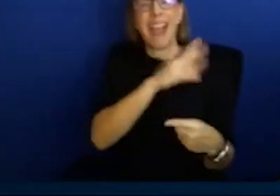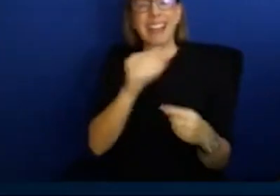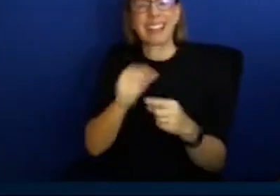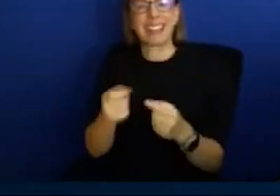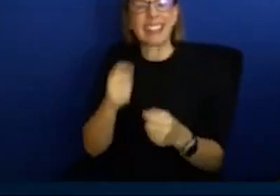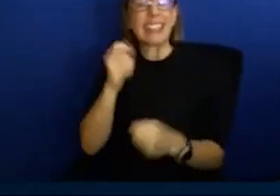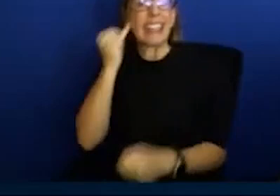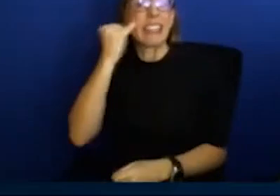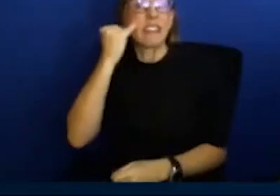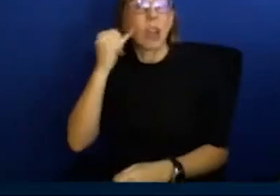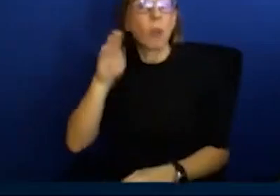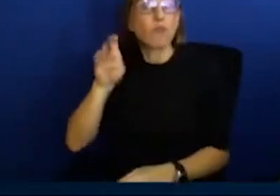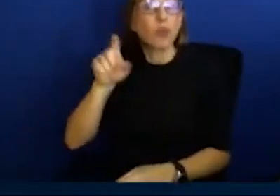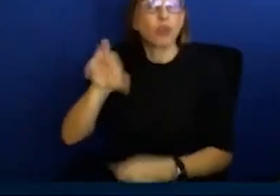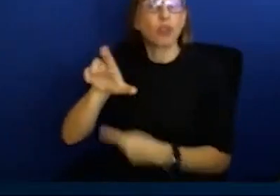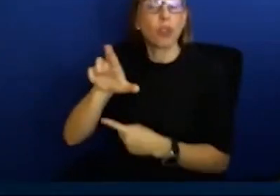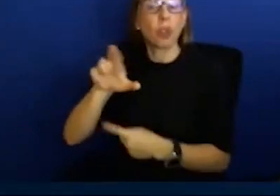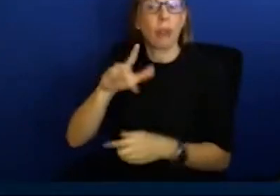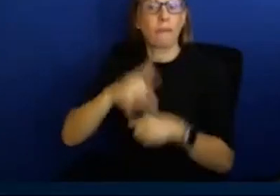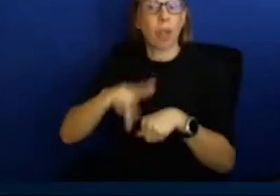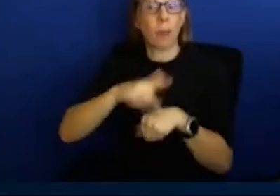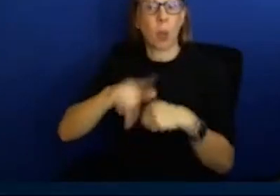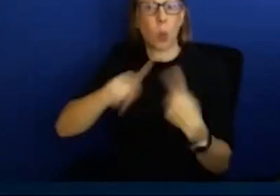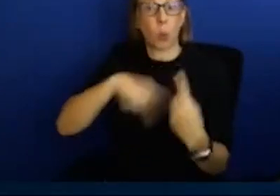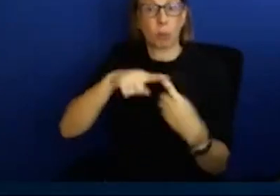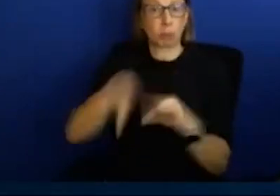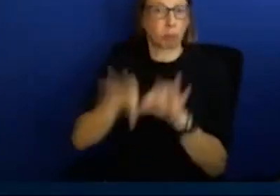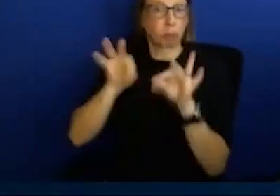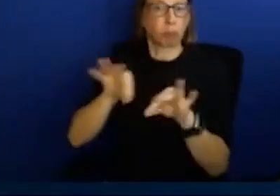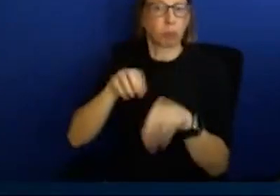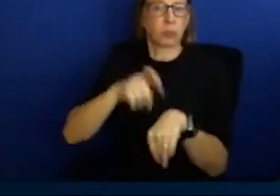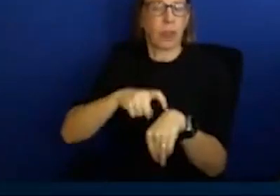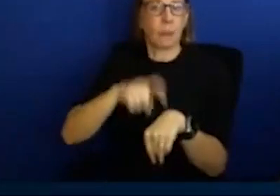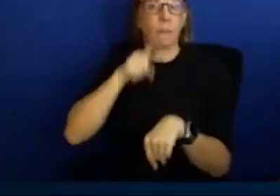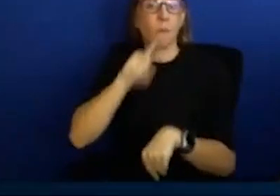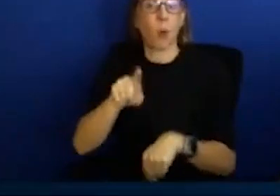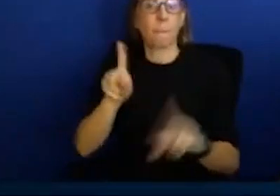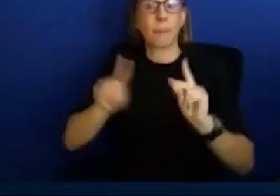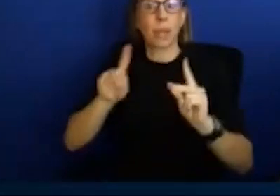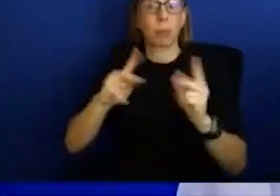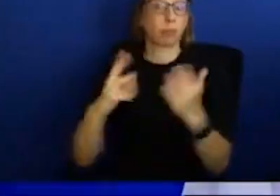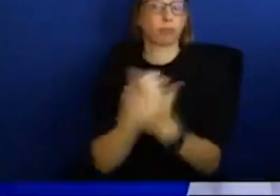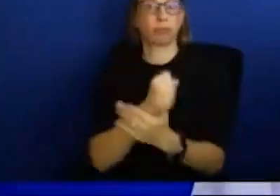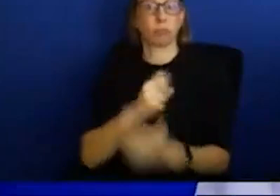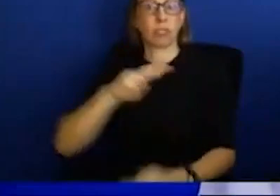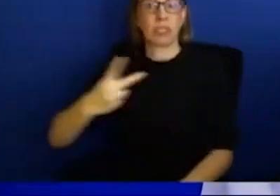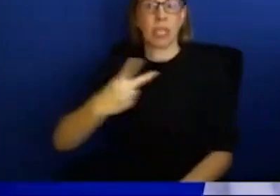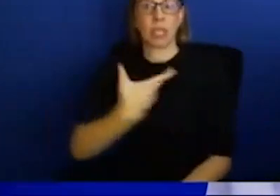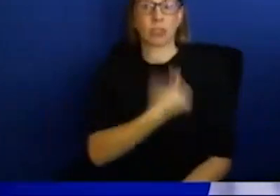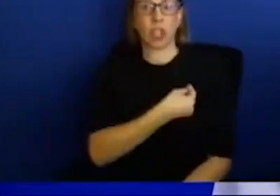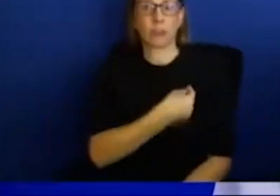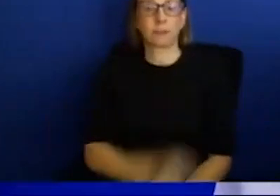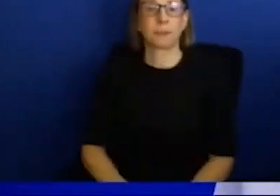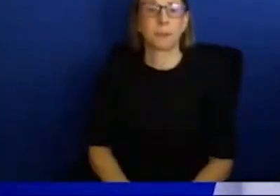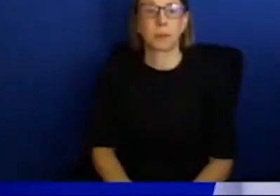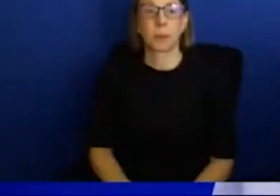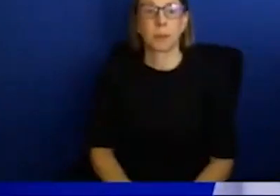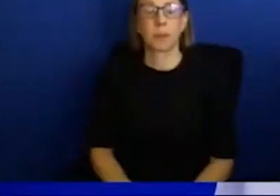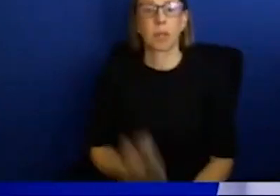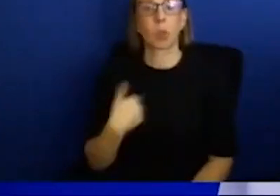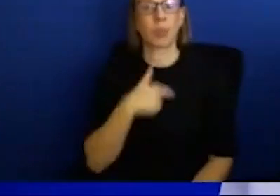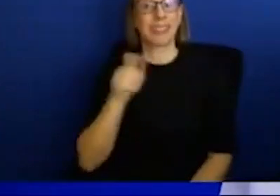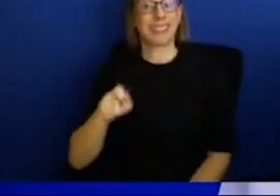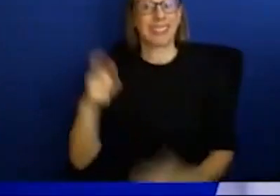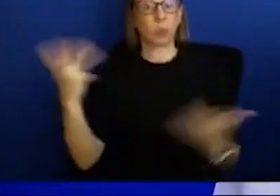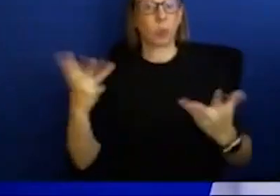available, when is the ideal time for people to get that second shot? Yeah, I think what we need is number one, for